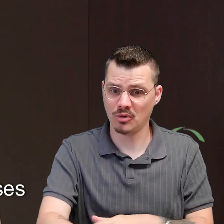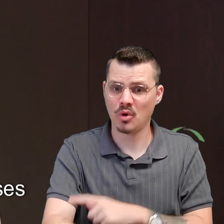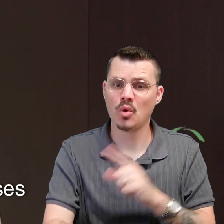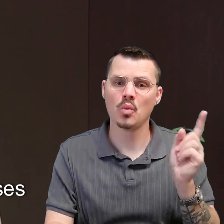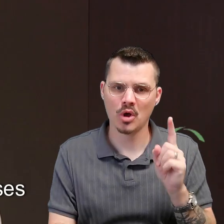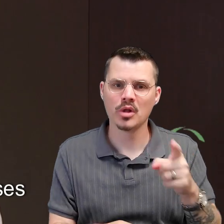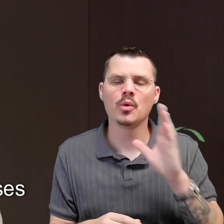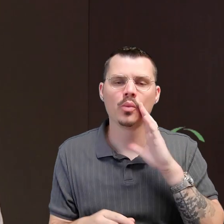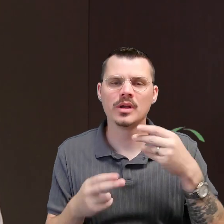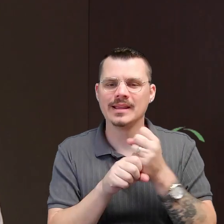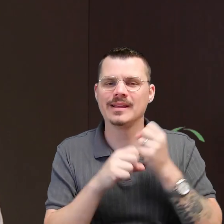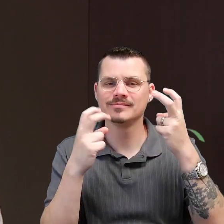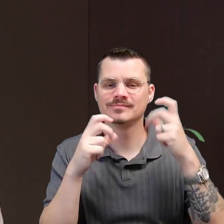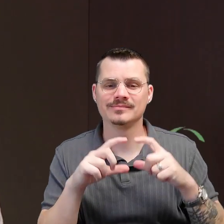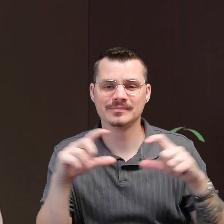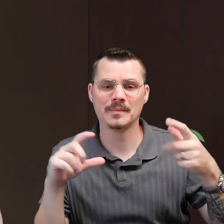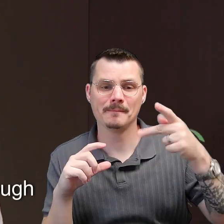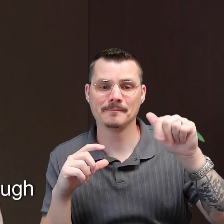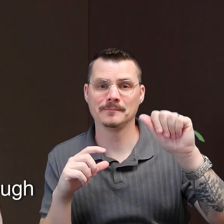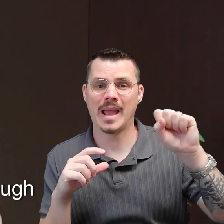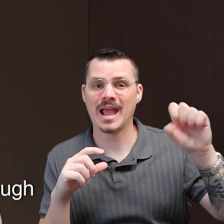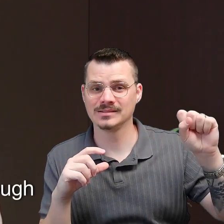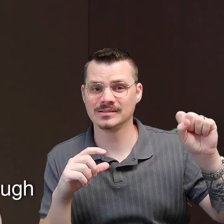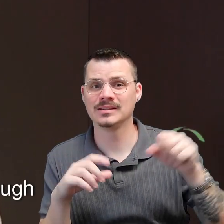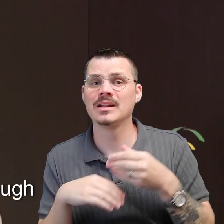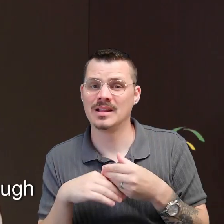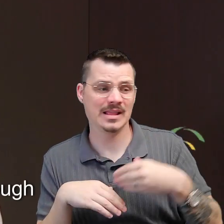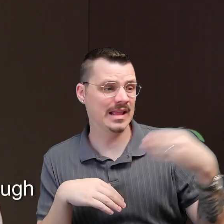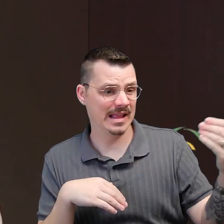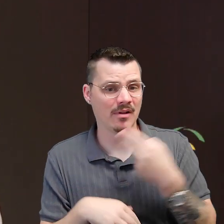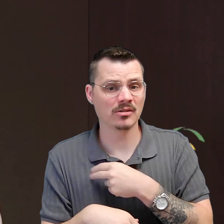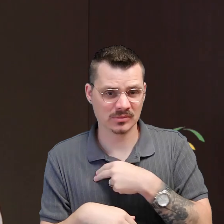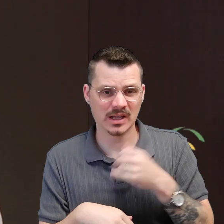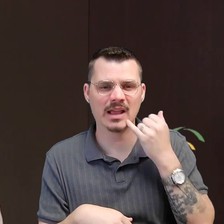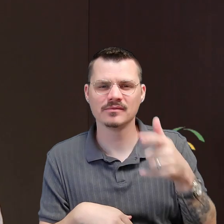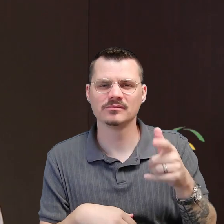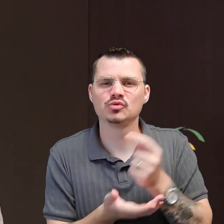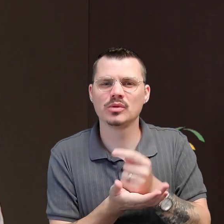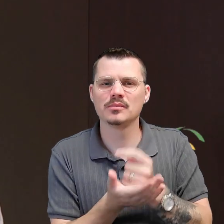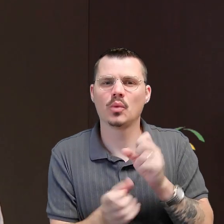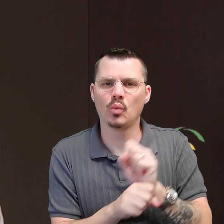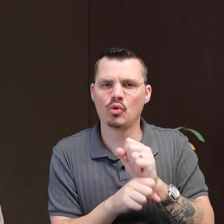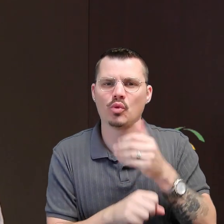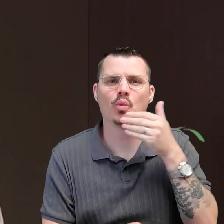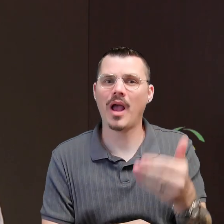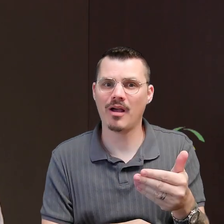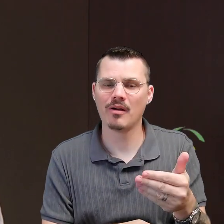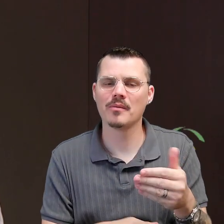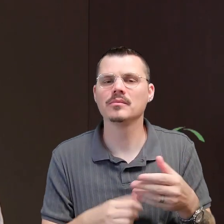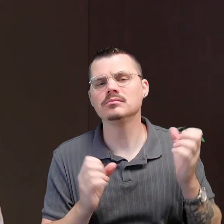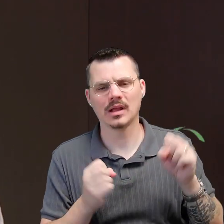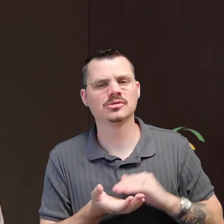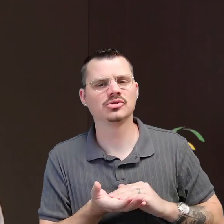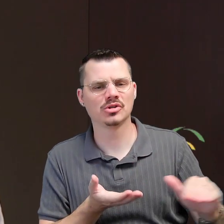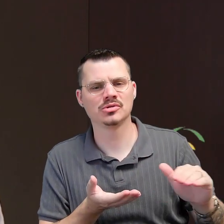them to have passes to see if the treatment was working well enough for them to be discharged. Unfortunately, people